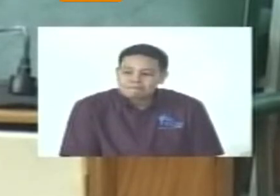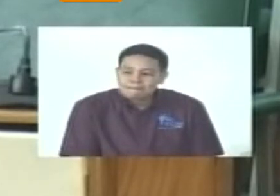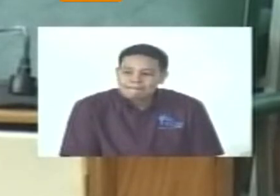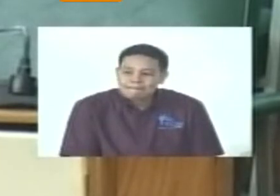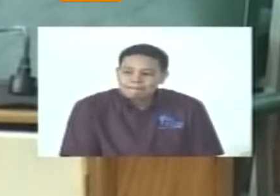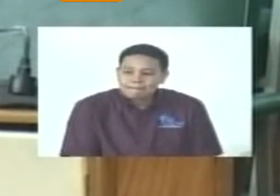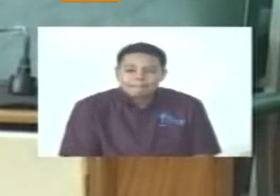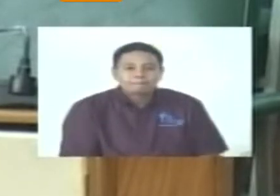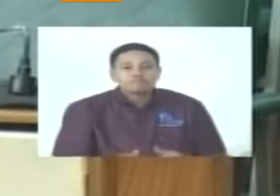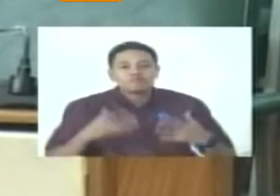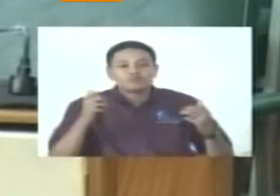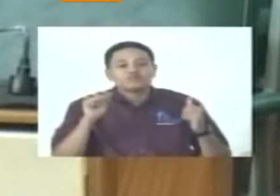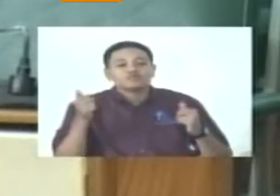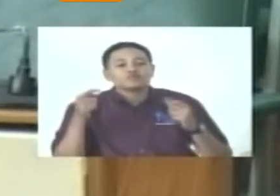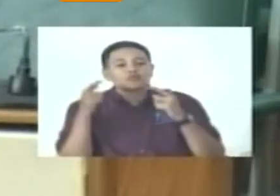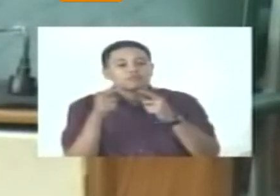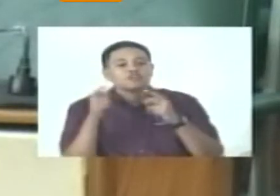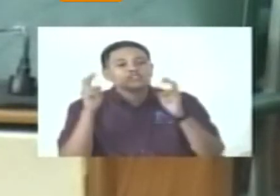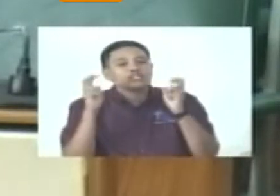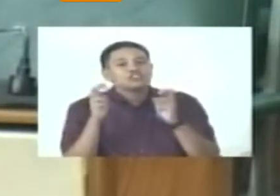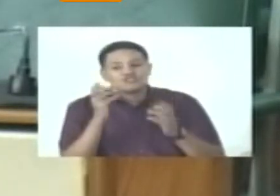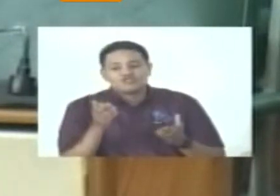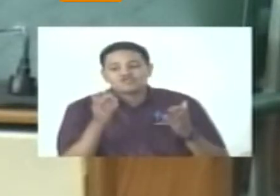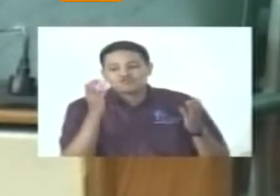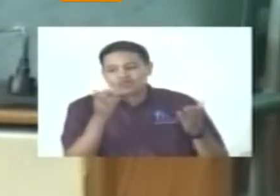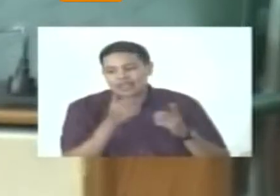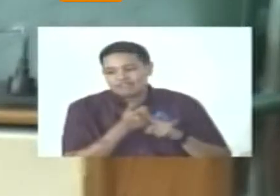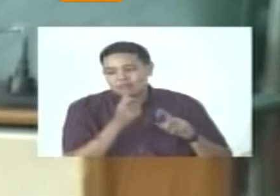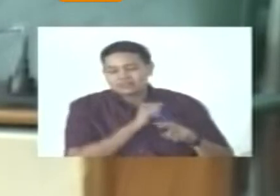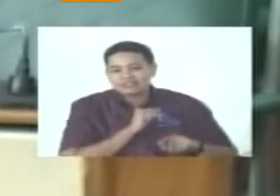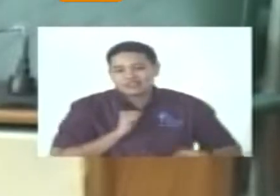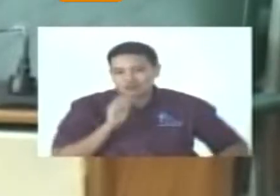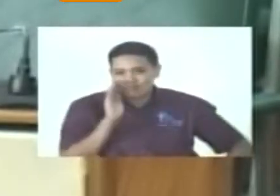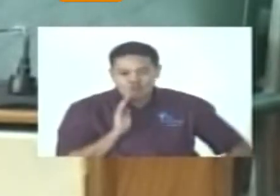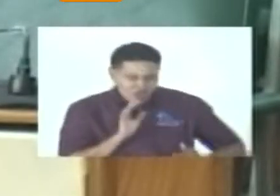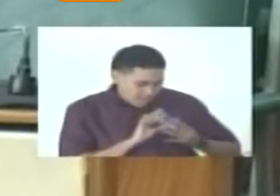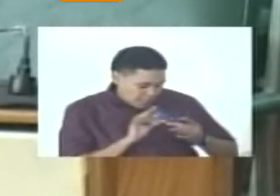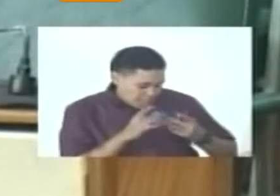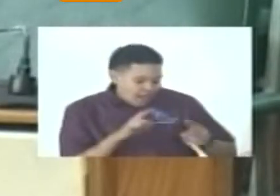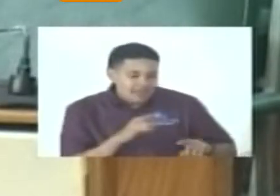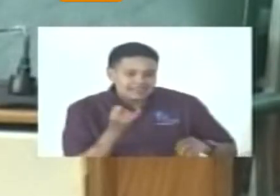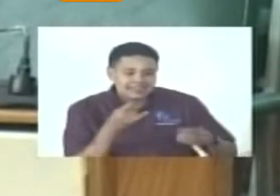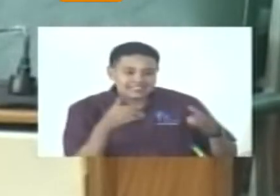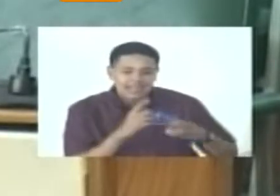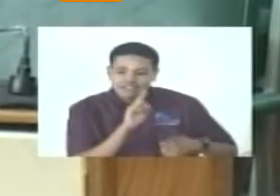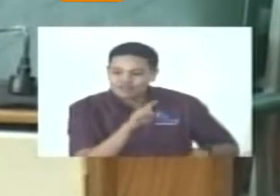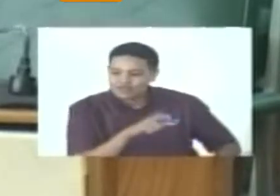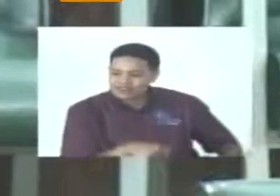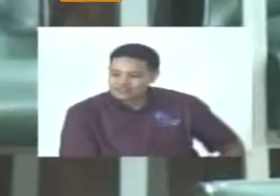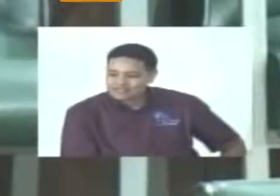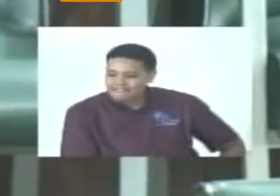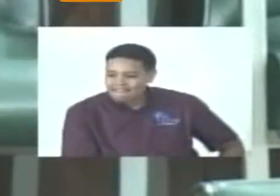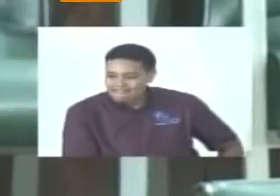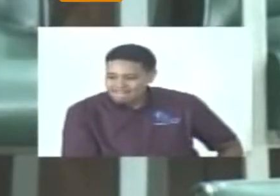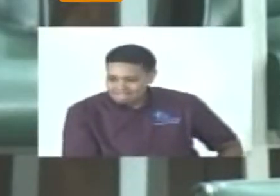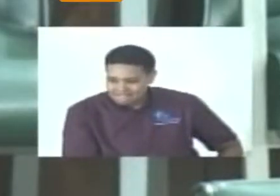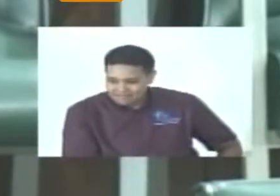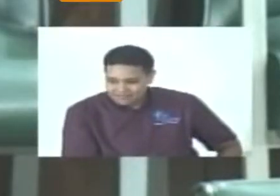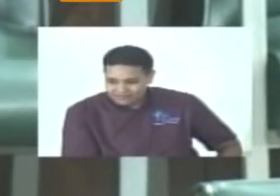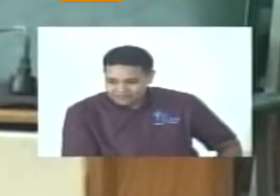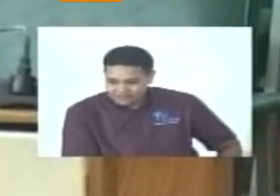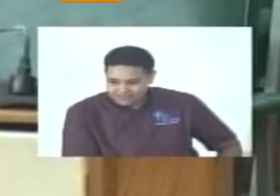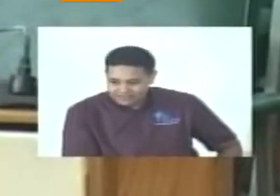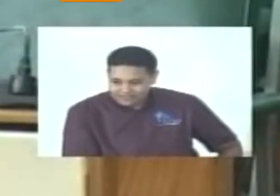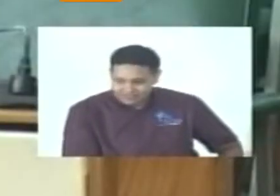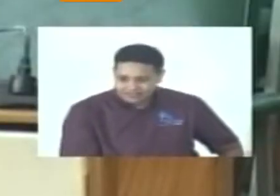Senator Brown's presentation, as he said, the Gang of One. he started by saying sotto voce that he was a